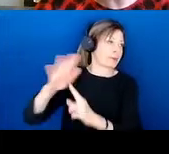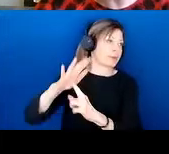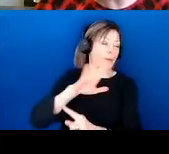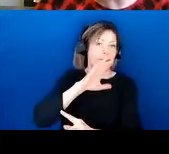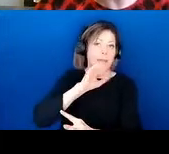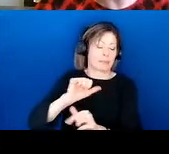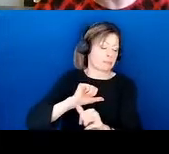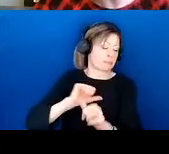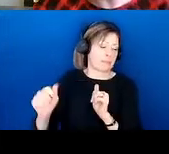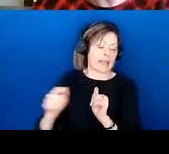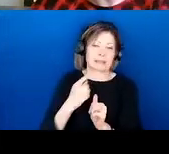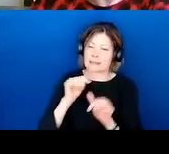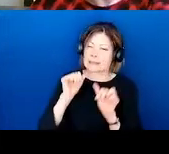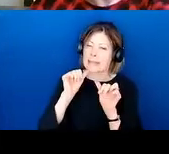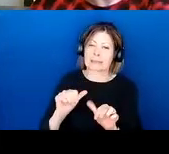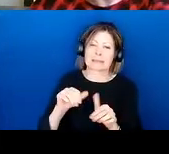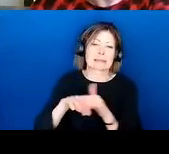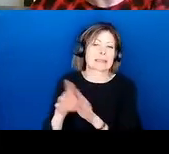England.